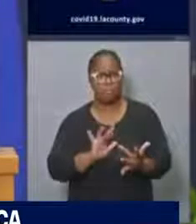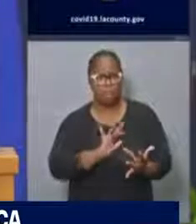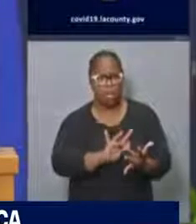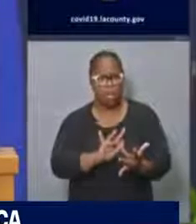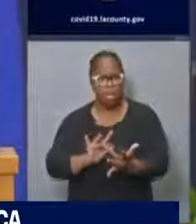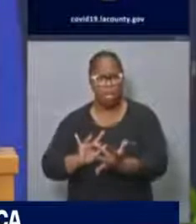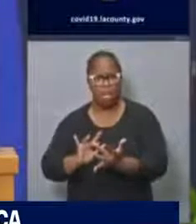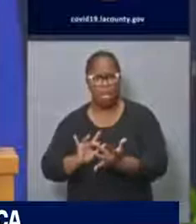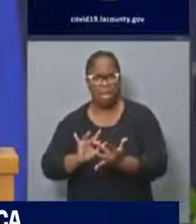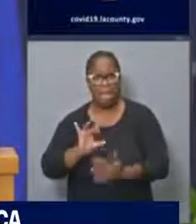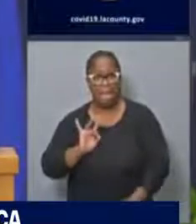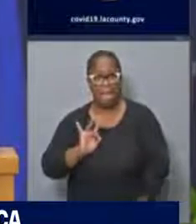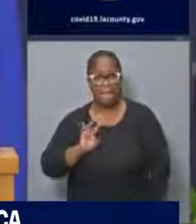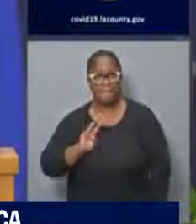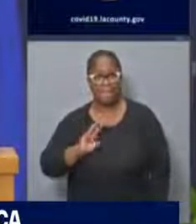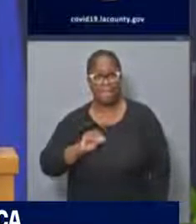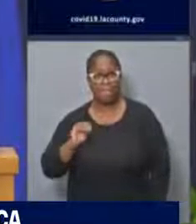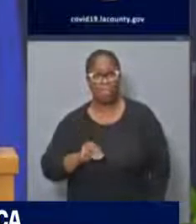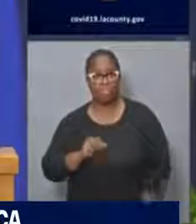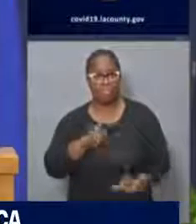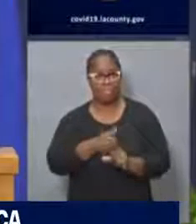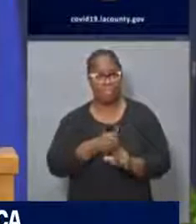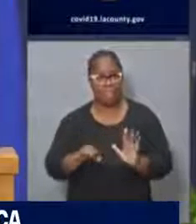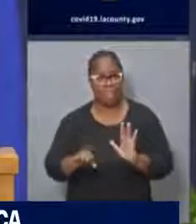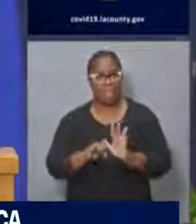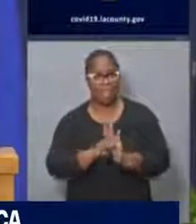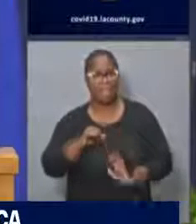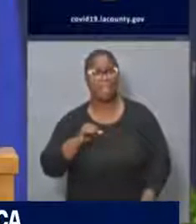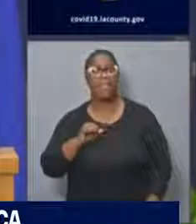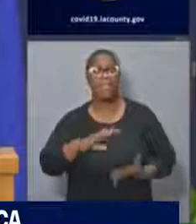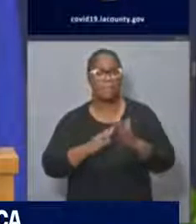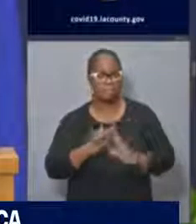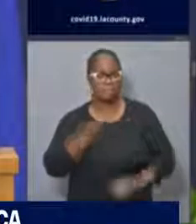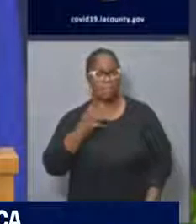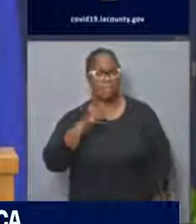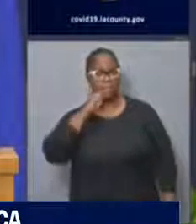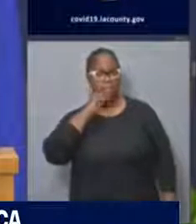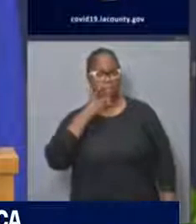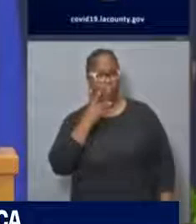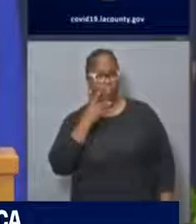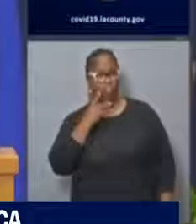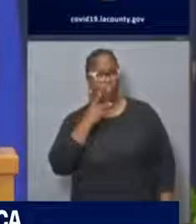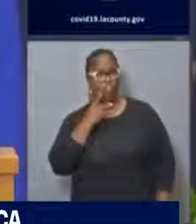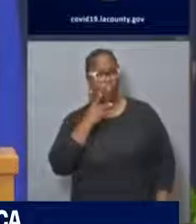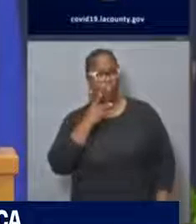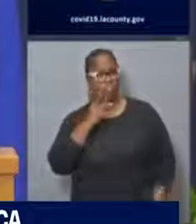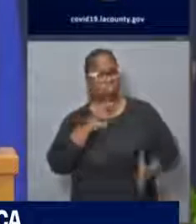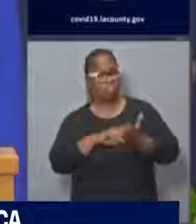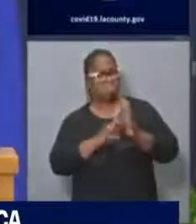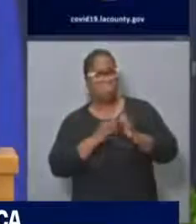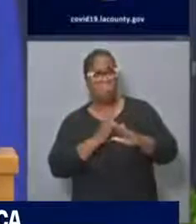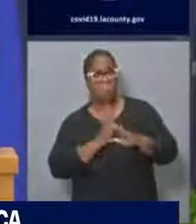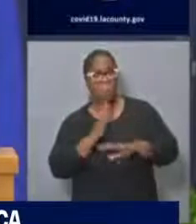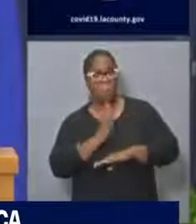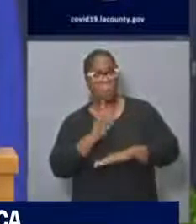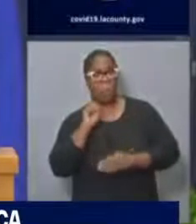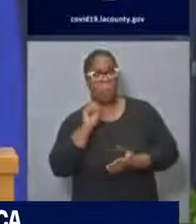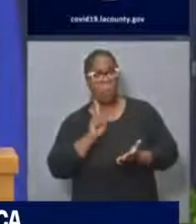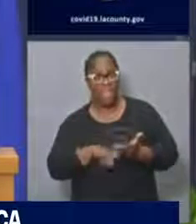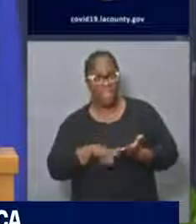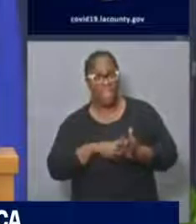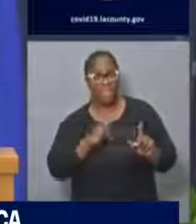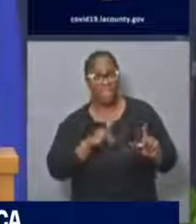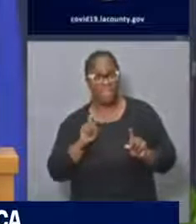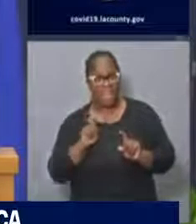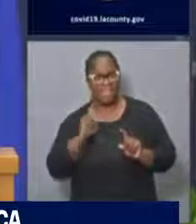of 86% self-identified communities of colors. This is completing over 1,000 tests on average